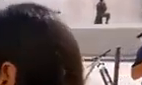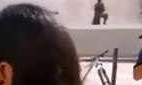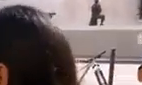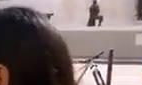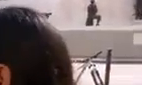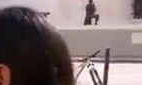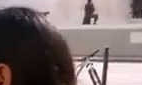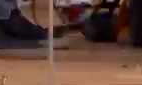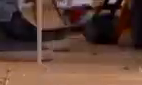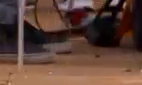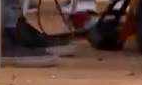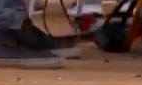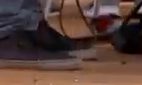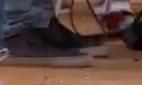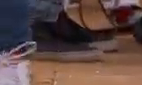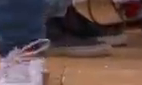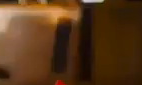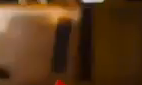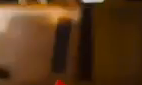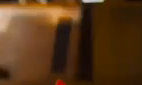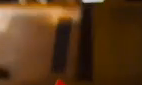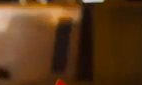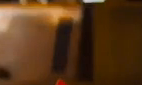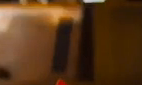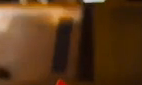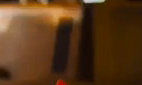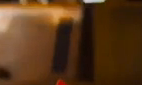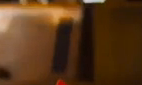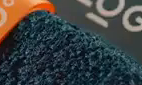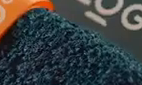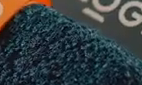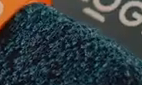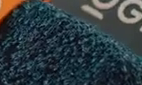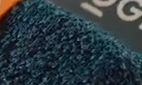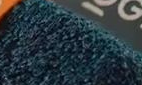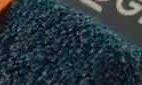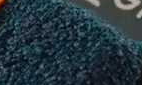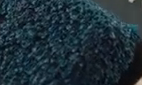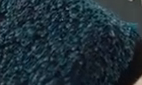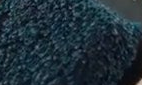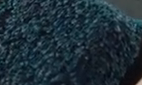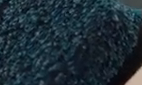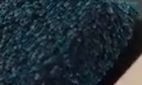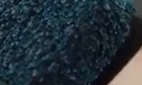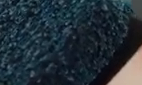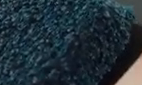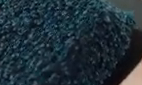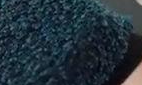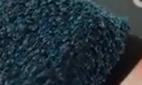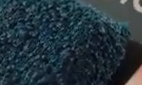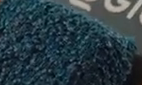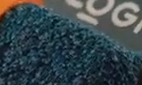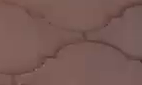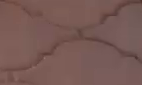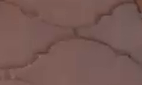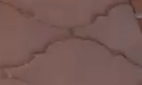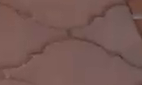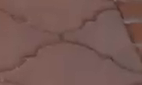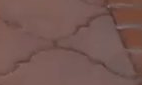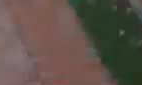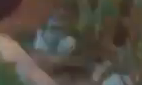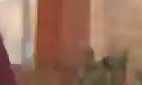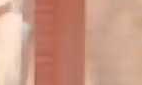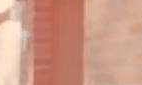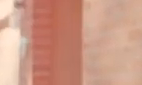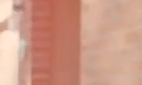brand offering bath and beauty accessories and even has Braille on all packaging. The company wanted to make this generous gift today, which